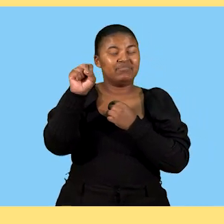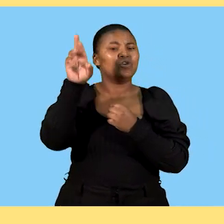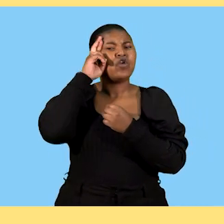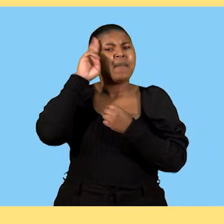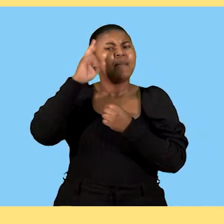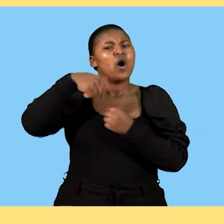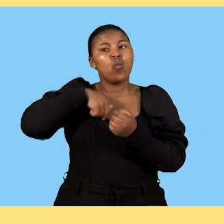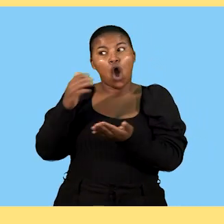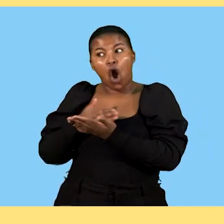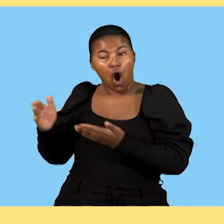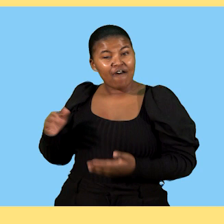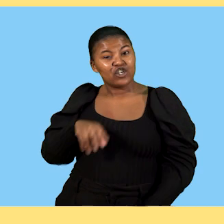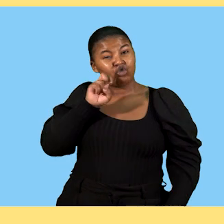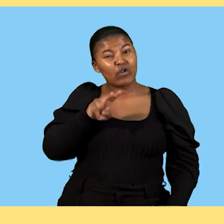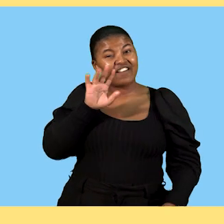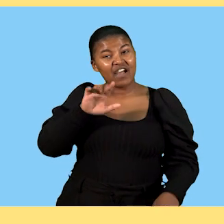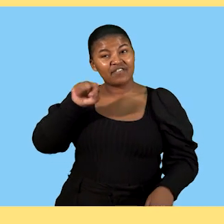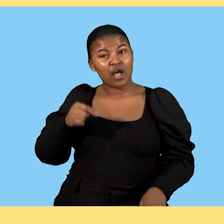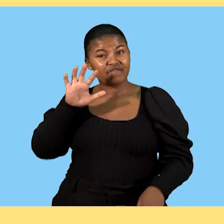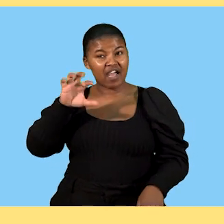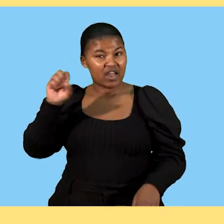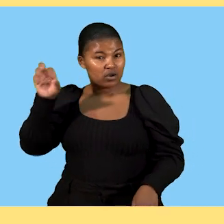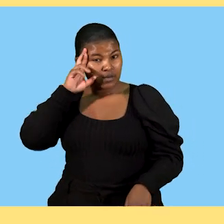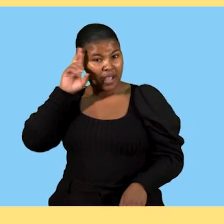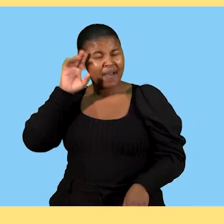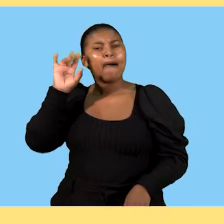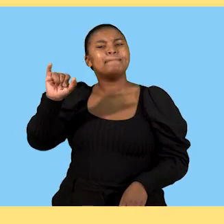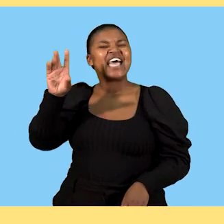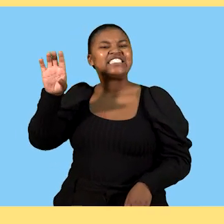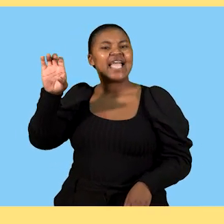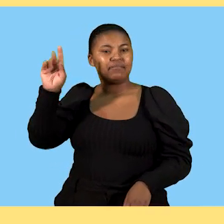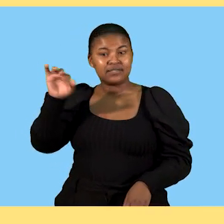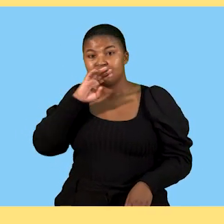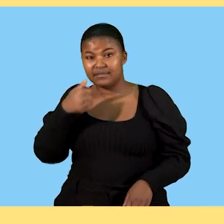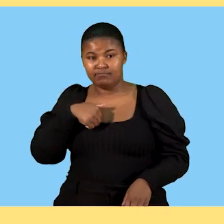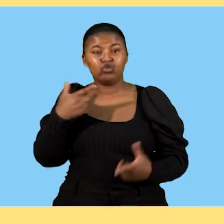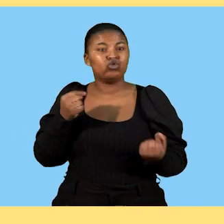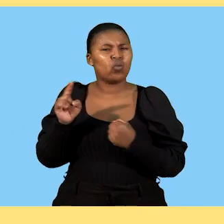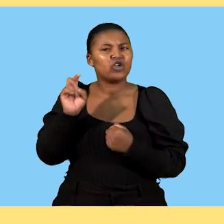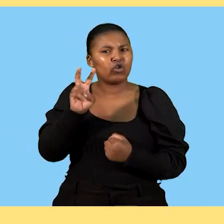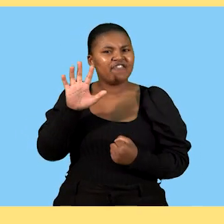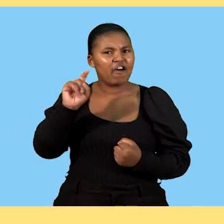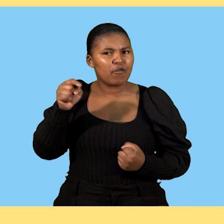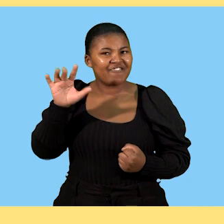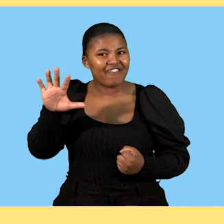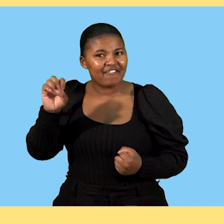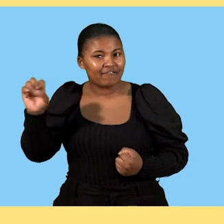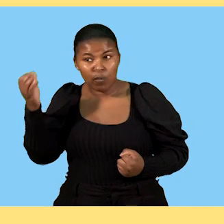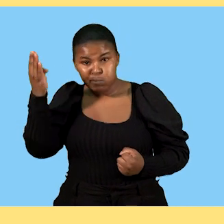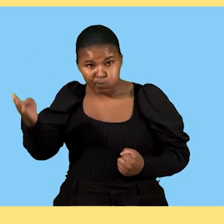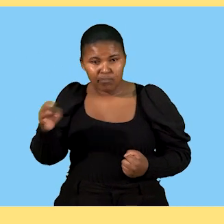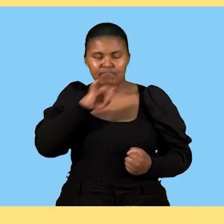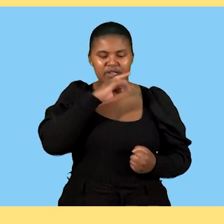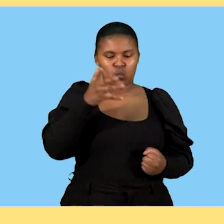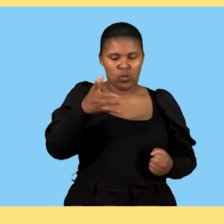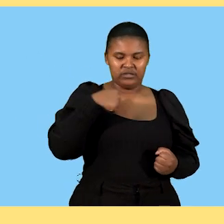that we wrote off an amount of 25,500 as bad debts. So I'll come here, there it is, 25.5. So I'll come